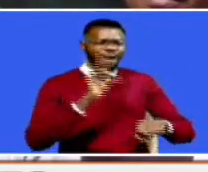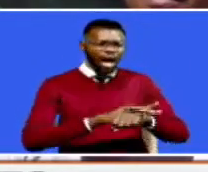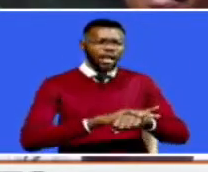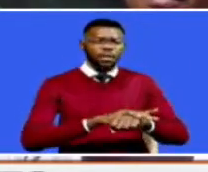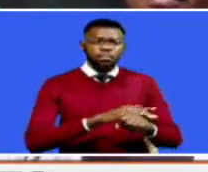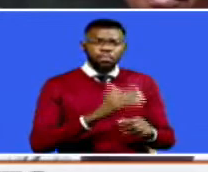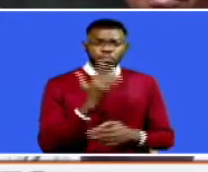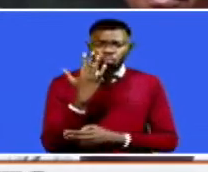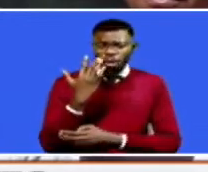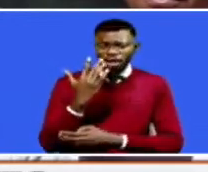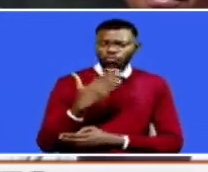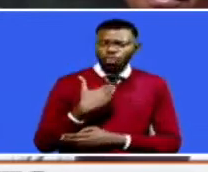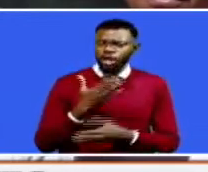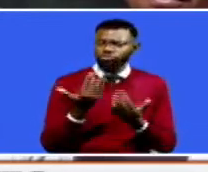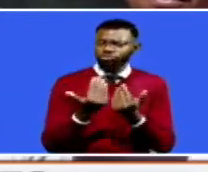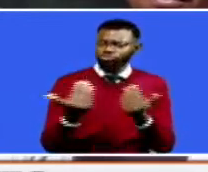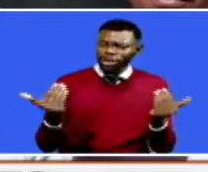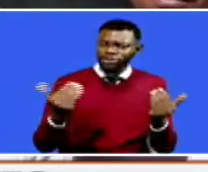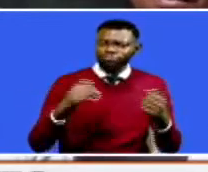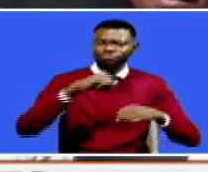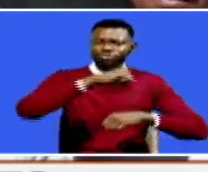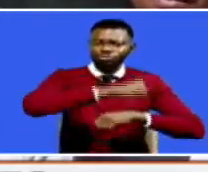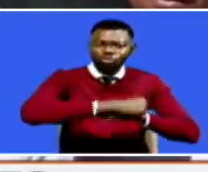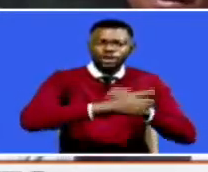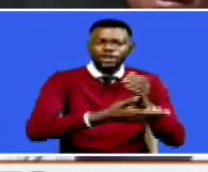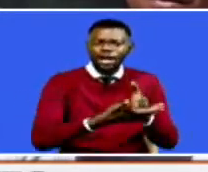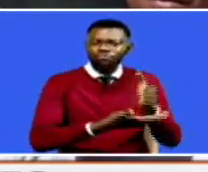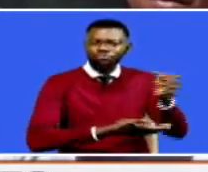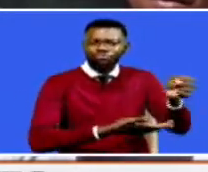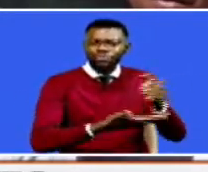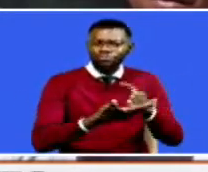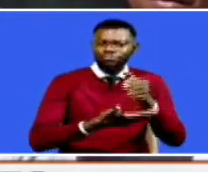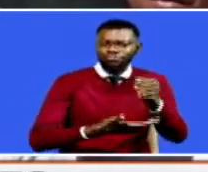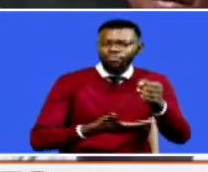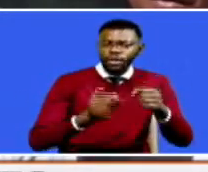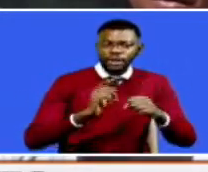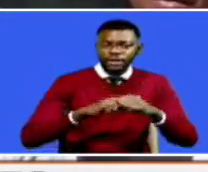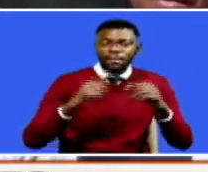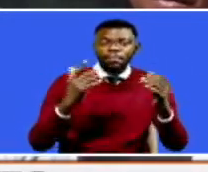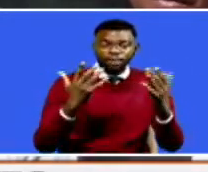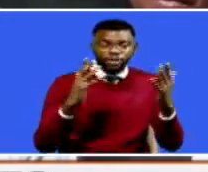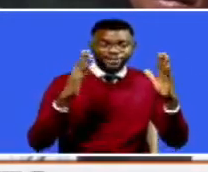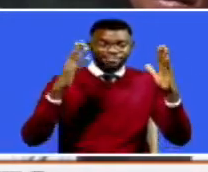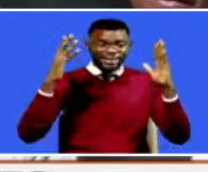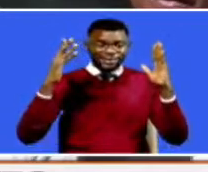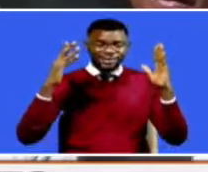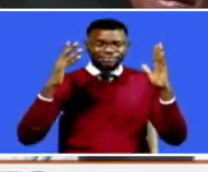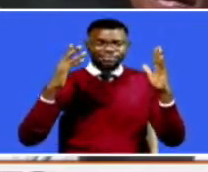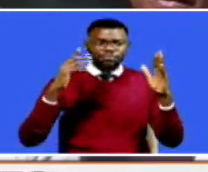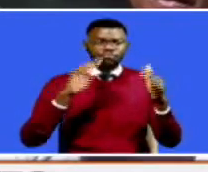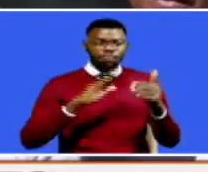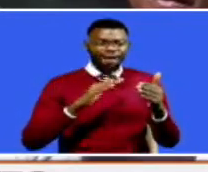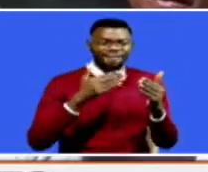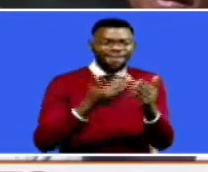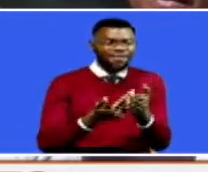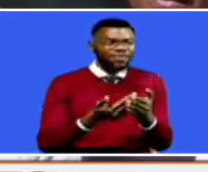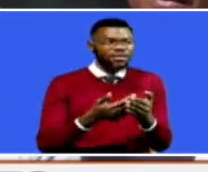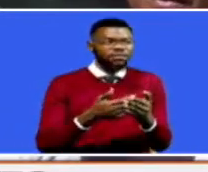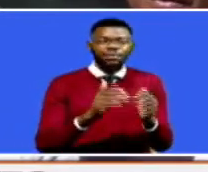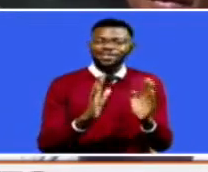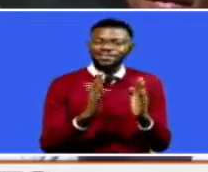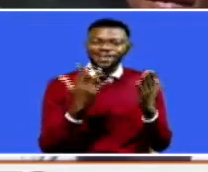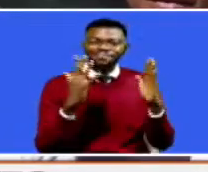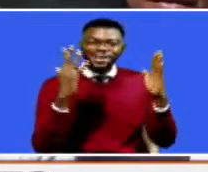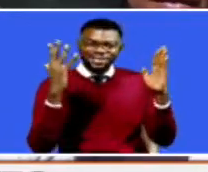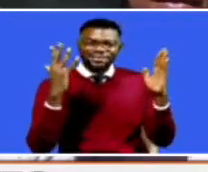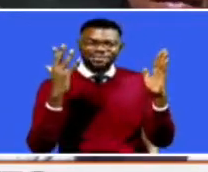allow us to place our children in schools, so that as they go into Christmas, as they do then all the celebrations that